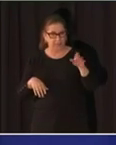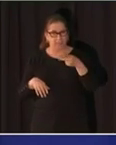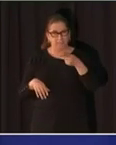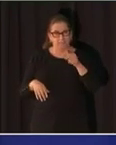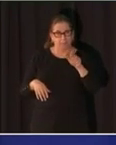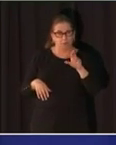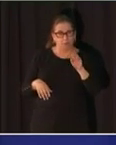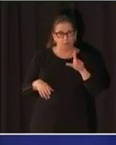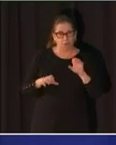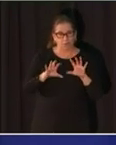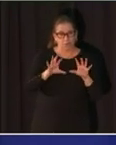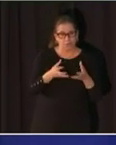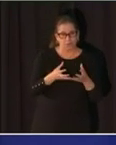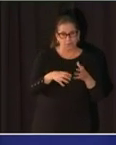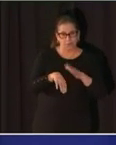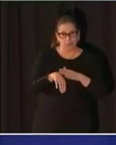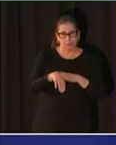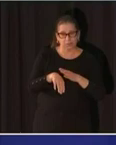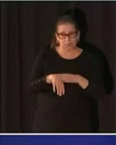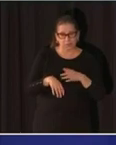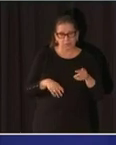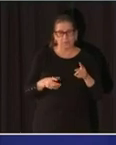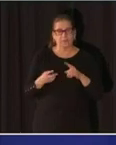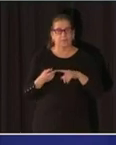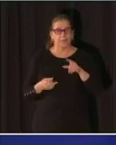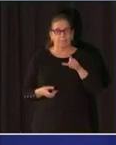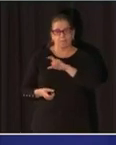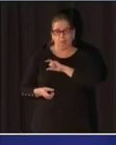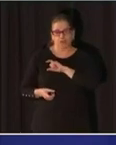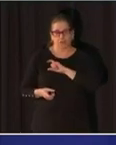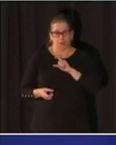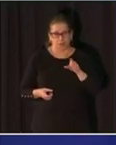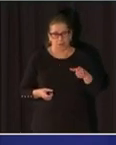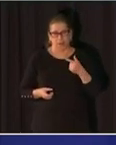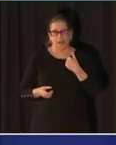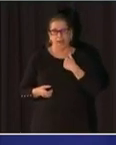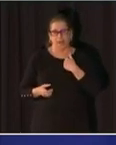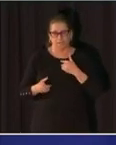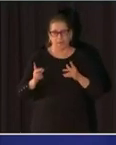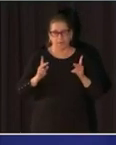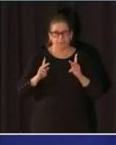Marshals. Judge Morin at Superior Court is allowing for individual